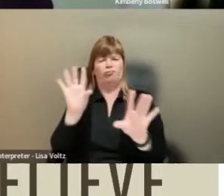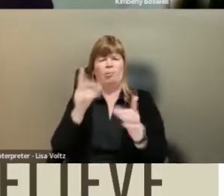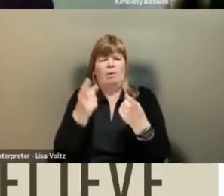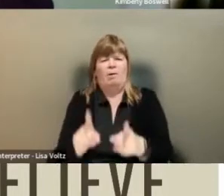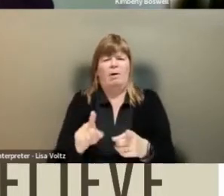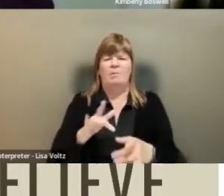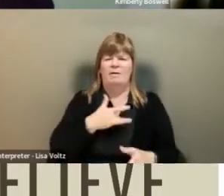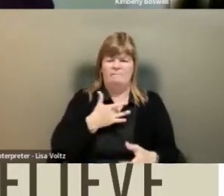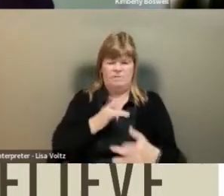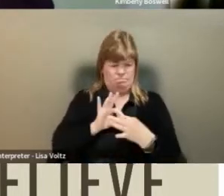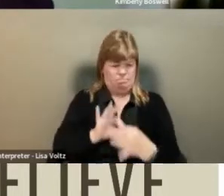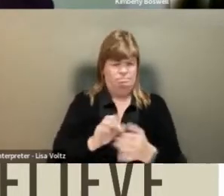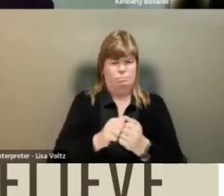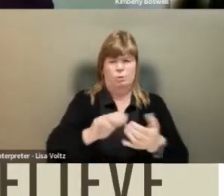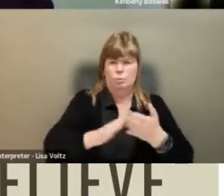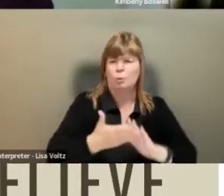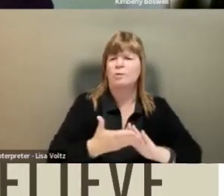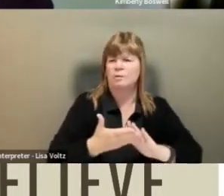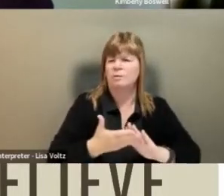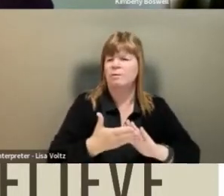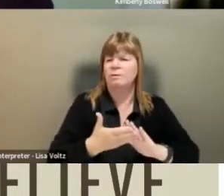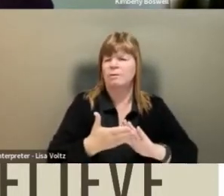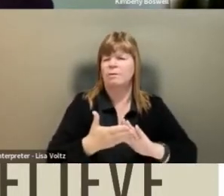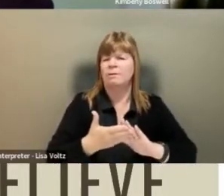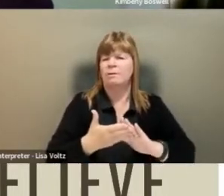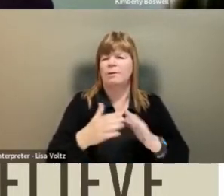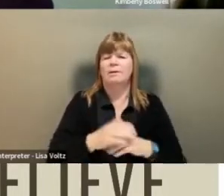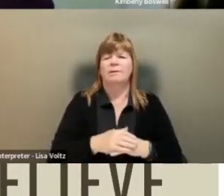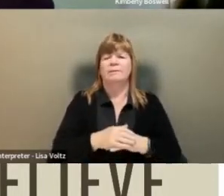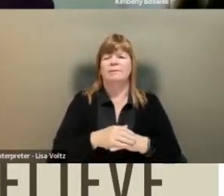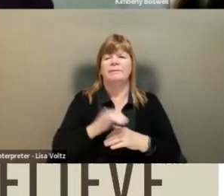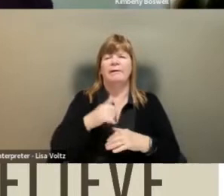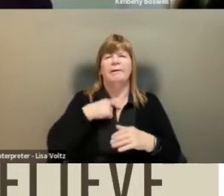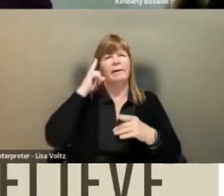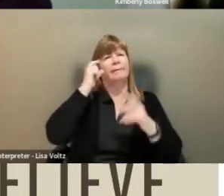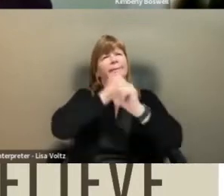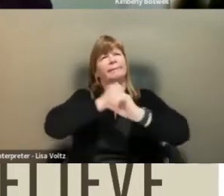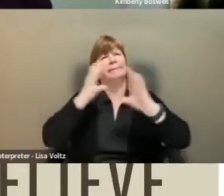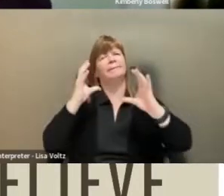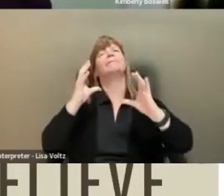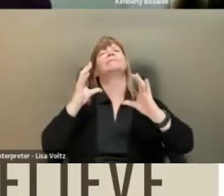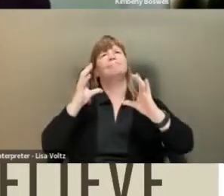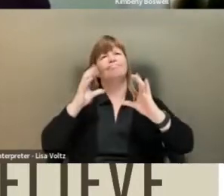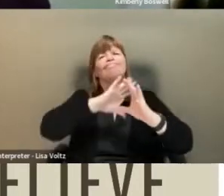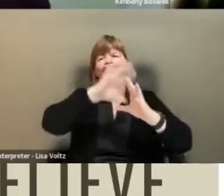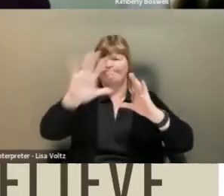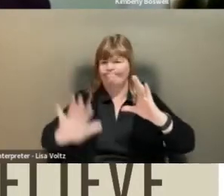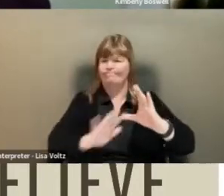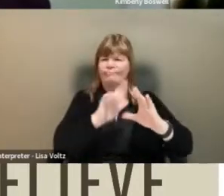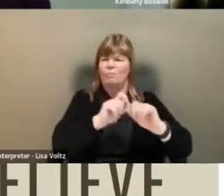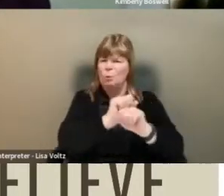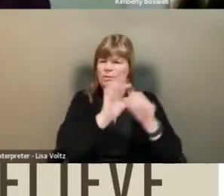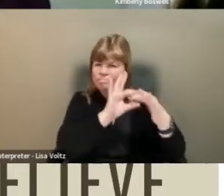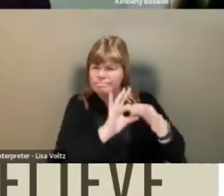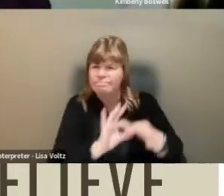and connectedness. And so all of this in my mind really works together to